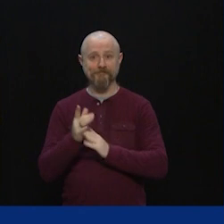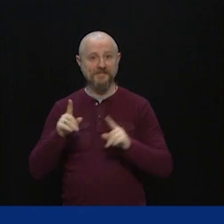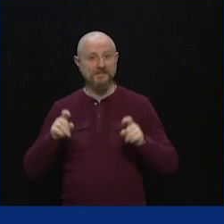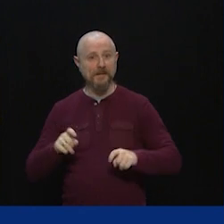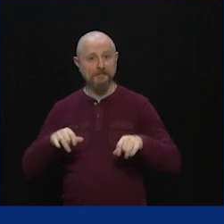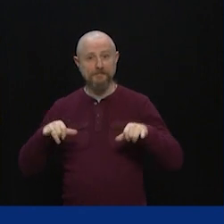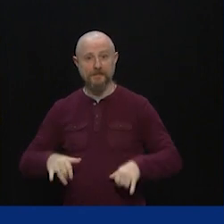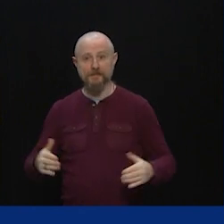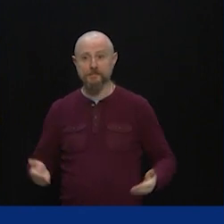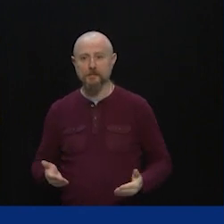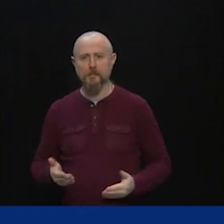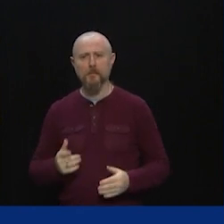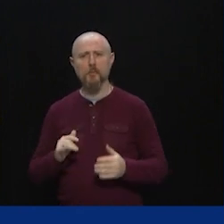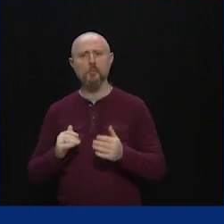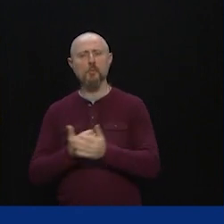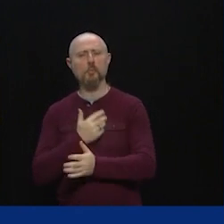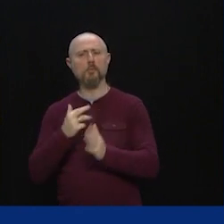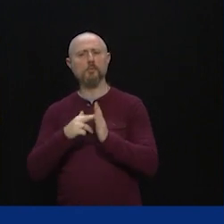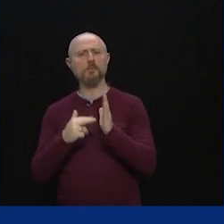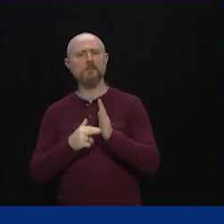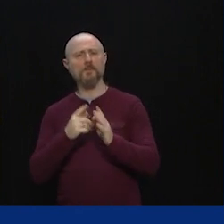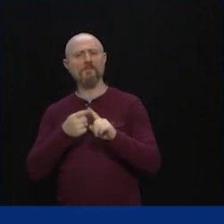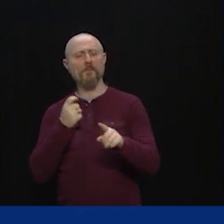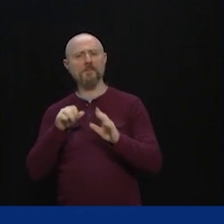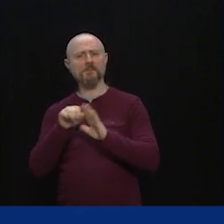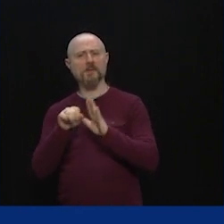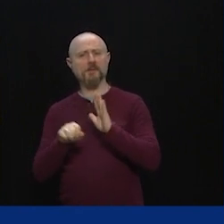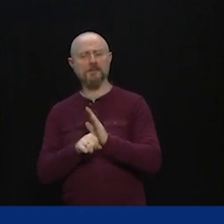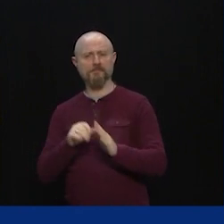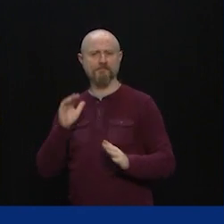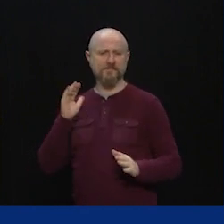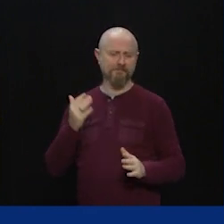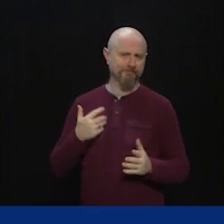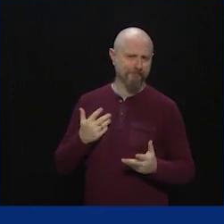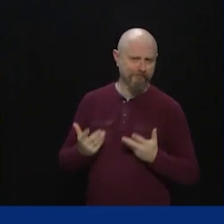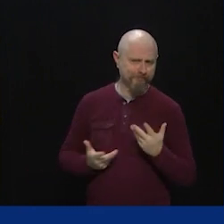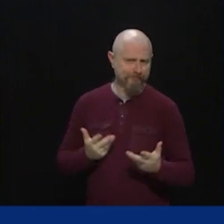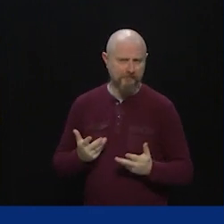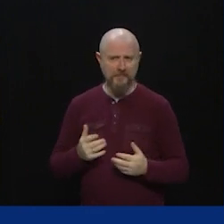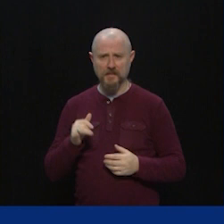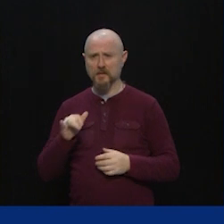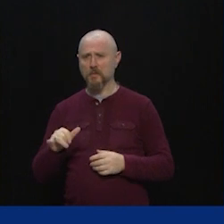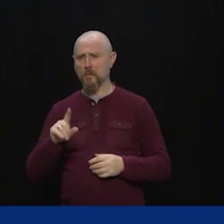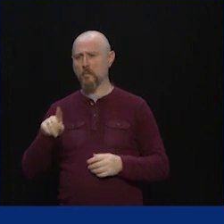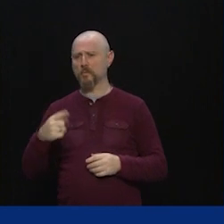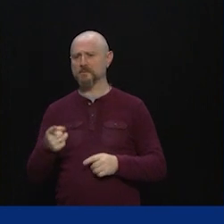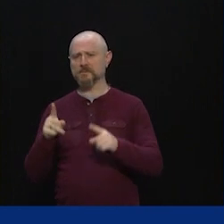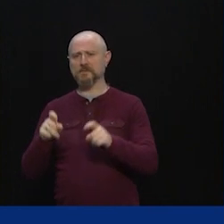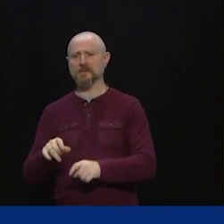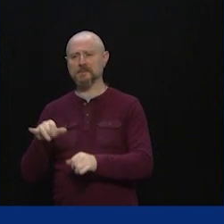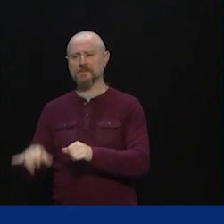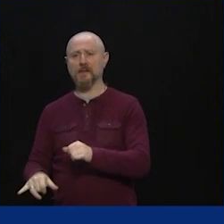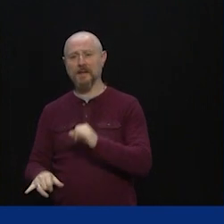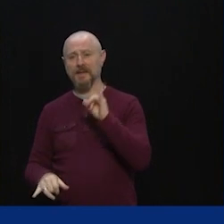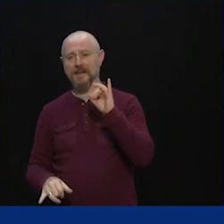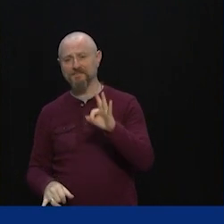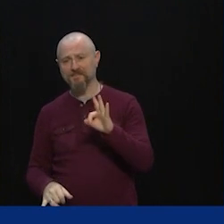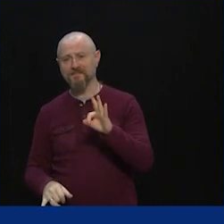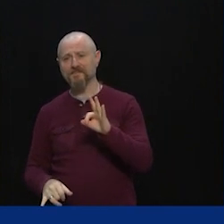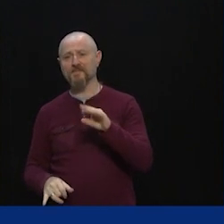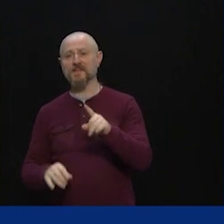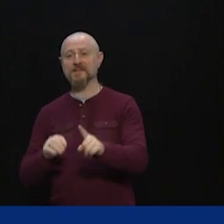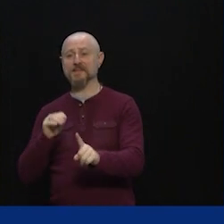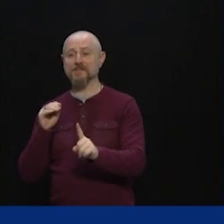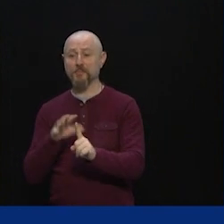state almost pull some of that back. The guidelines from the state say they can only test to stay if the exposure was at school. You've been